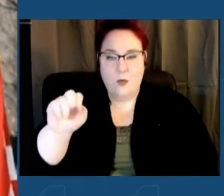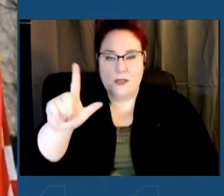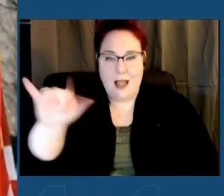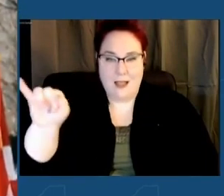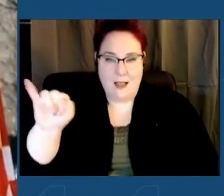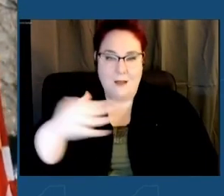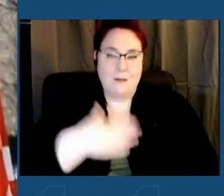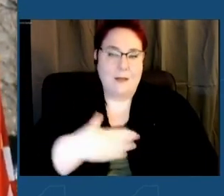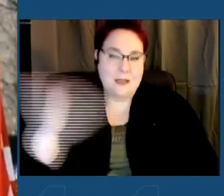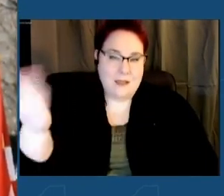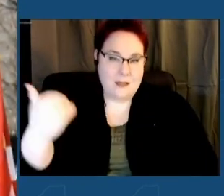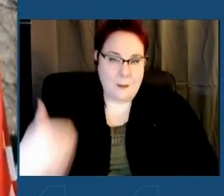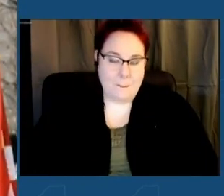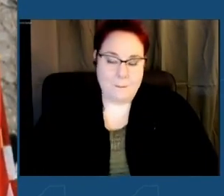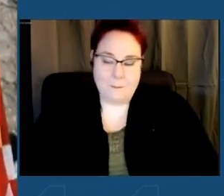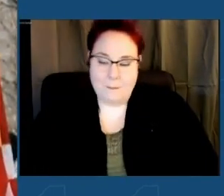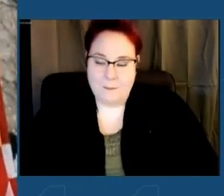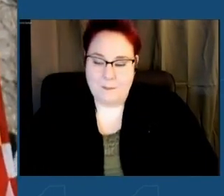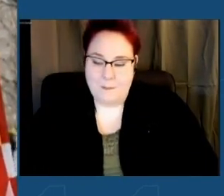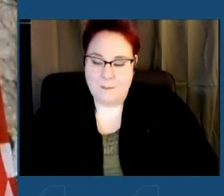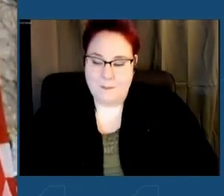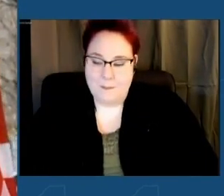up?